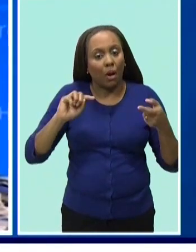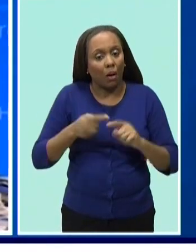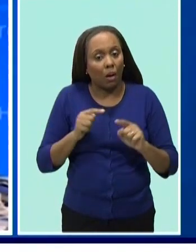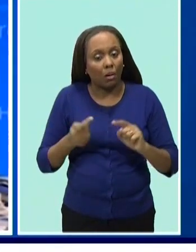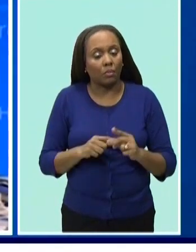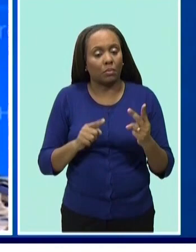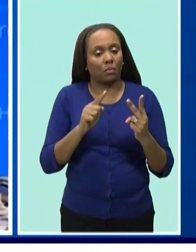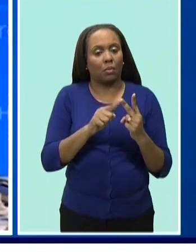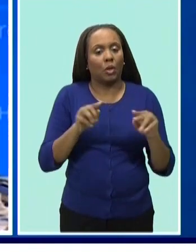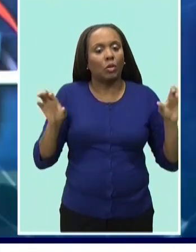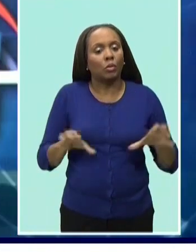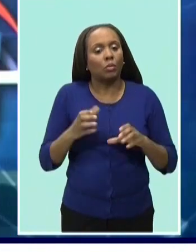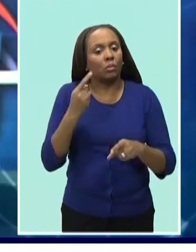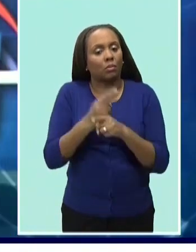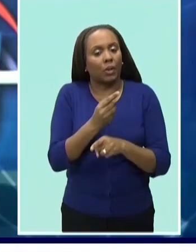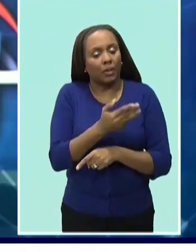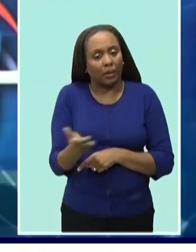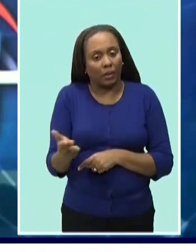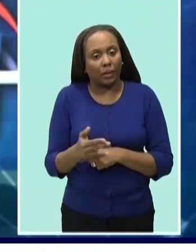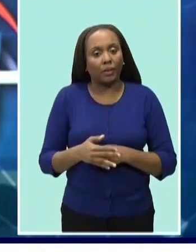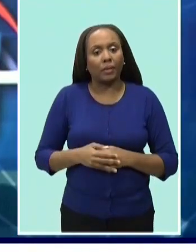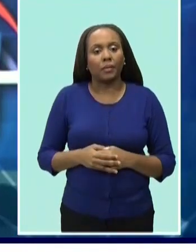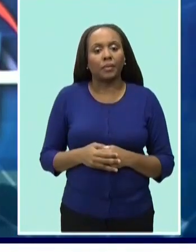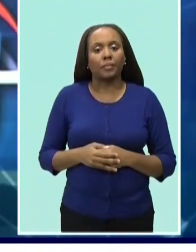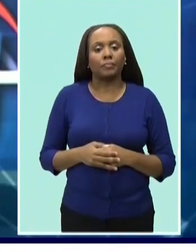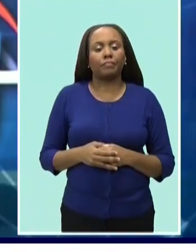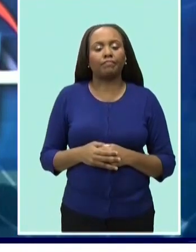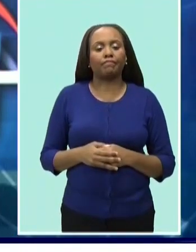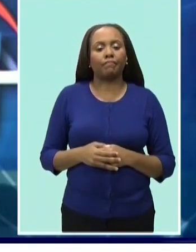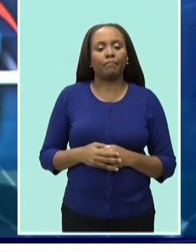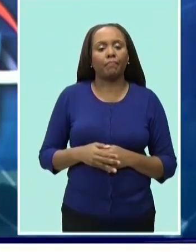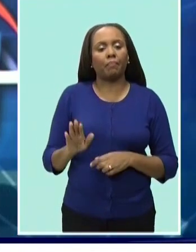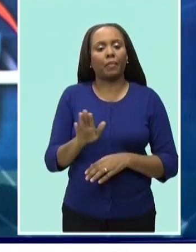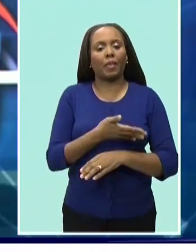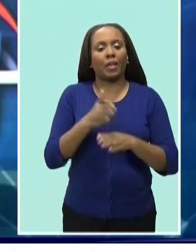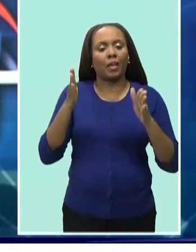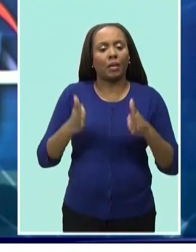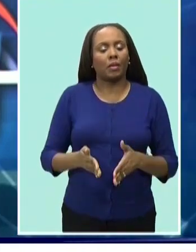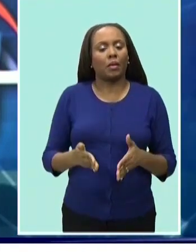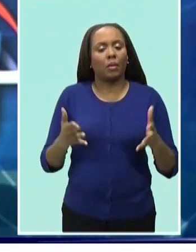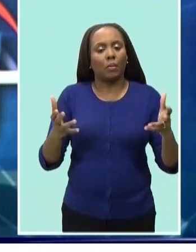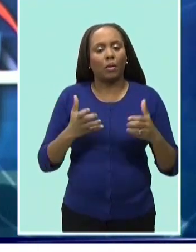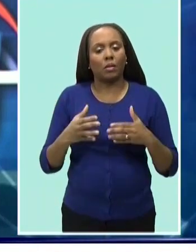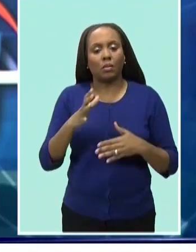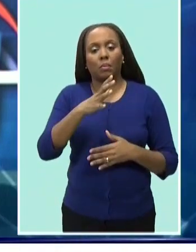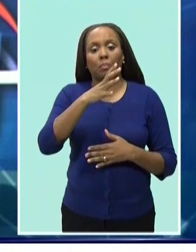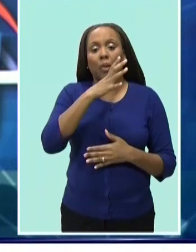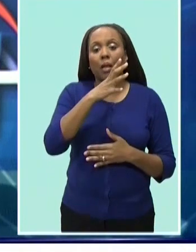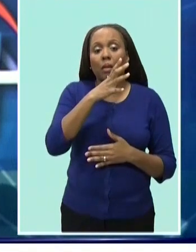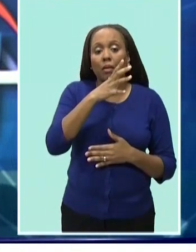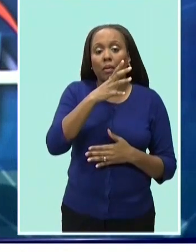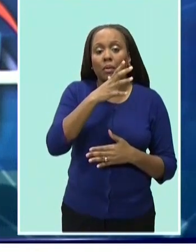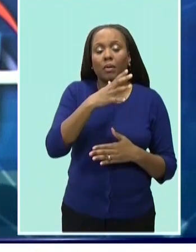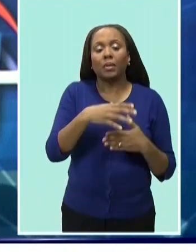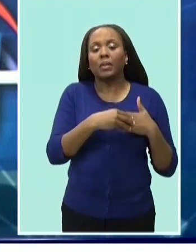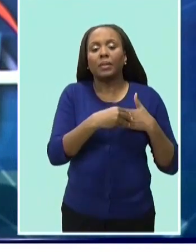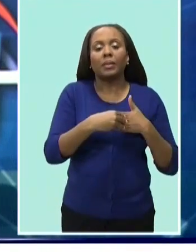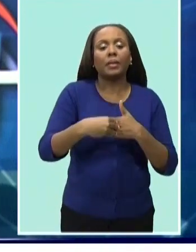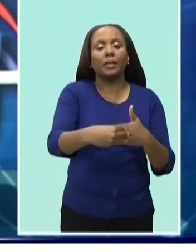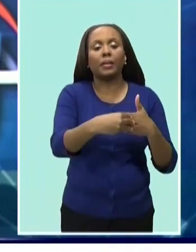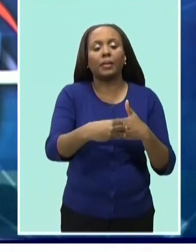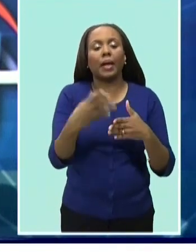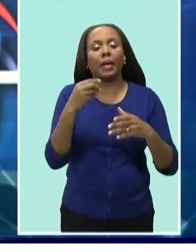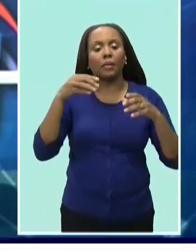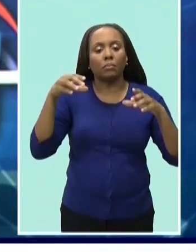Second, do the right thing. A veteran entertainer has called on mothers to lead the charge to take back Barbadian